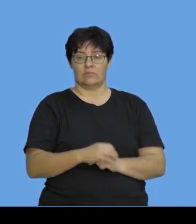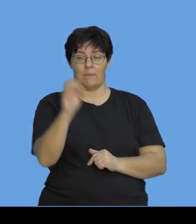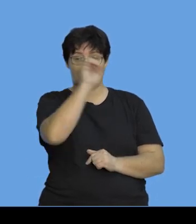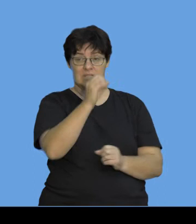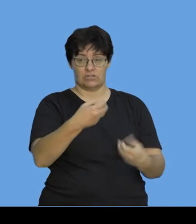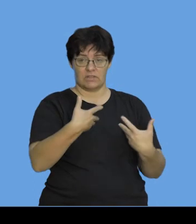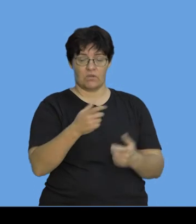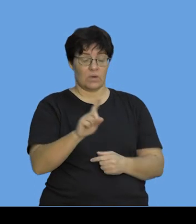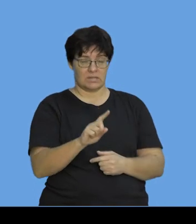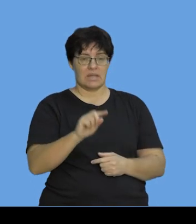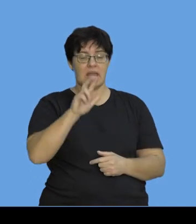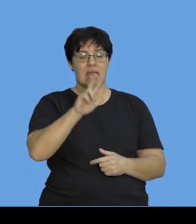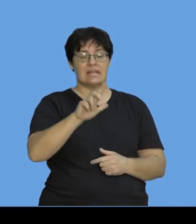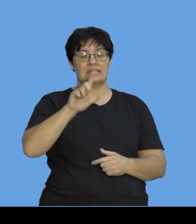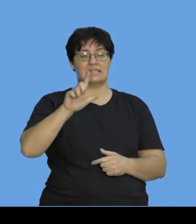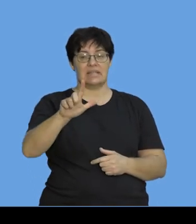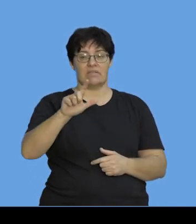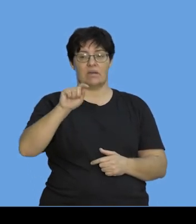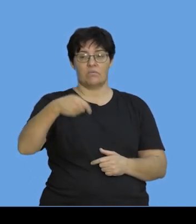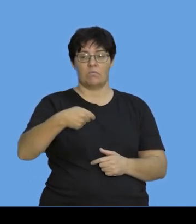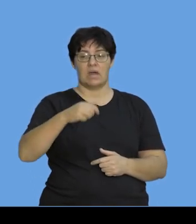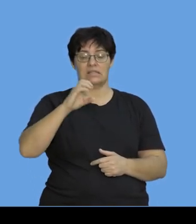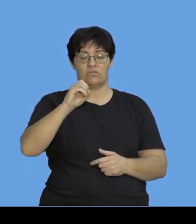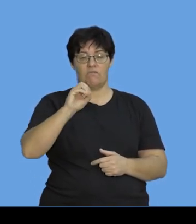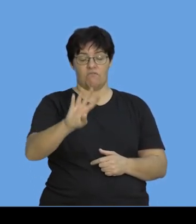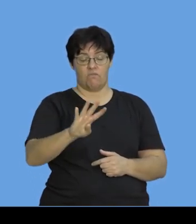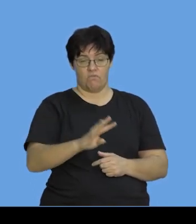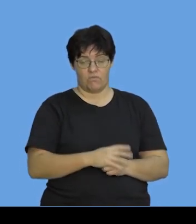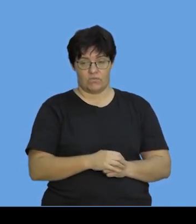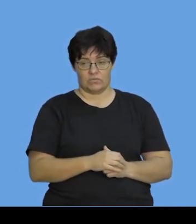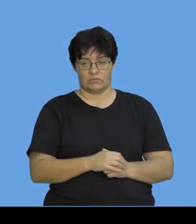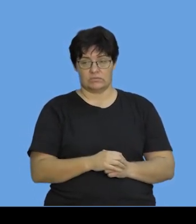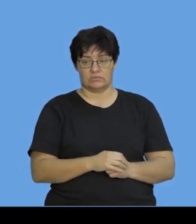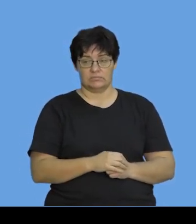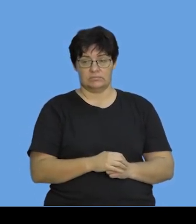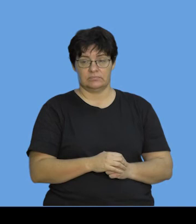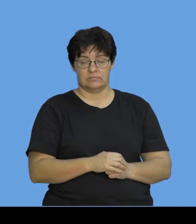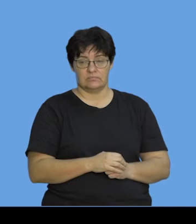is 87,04, okay? So this is